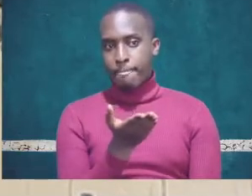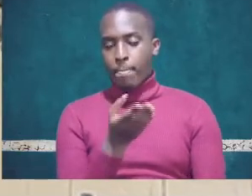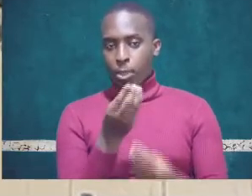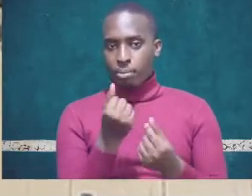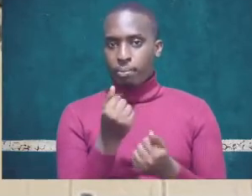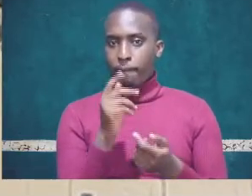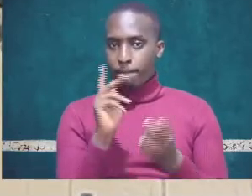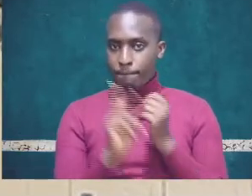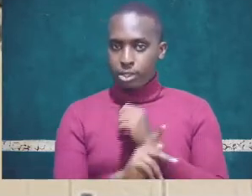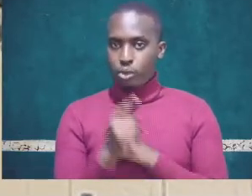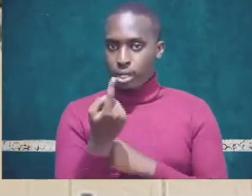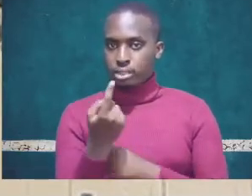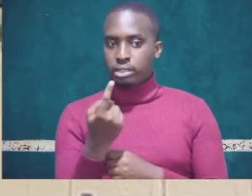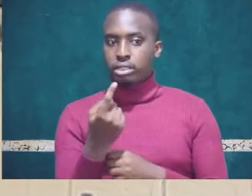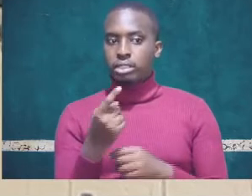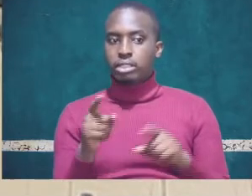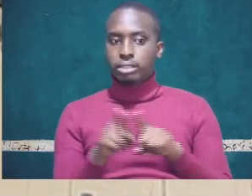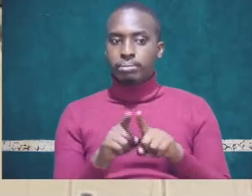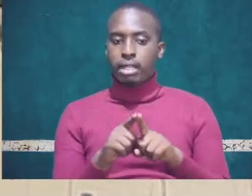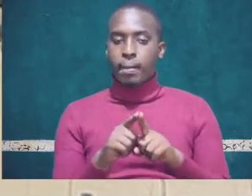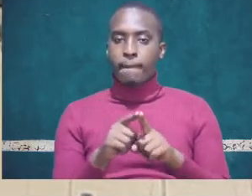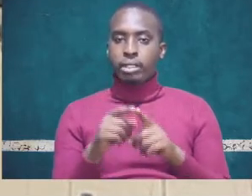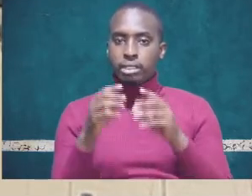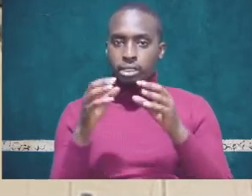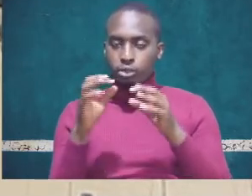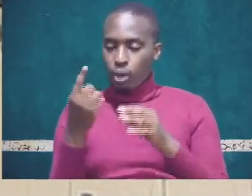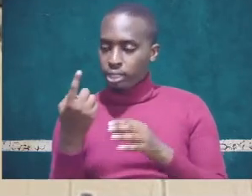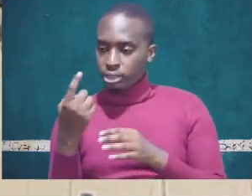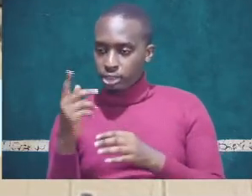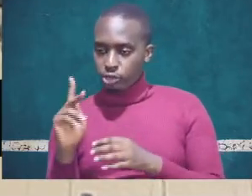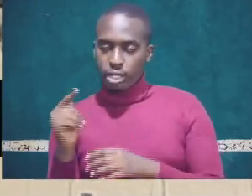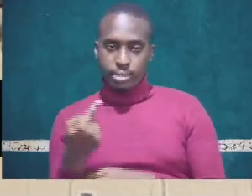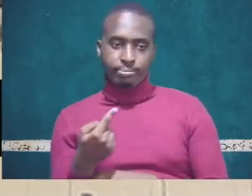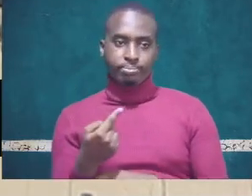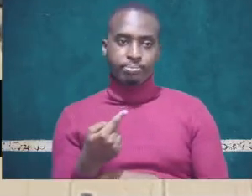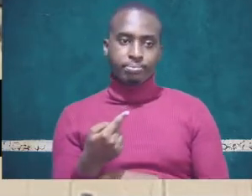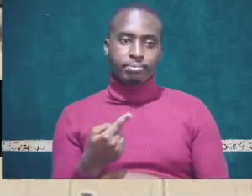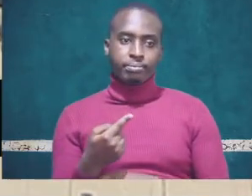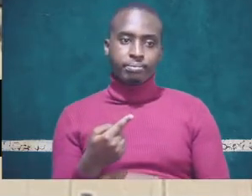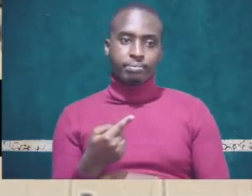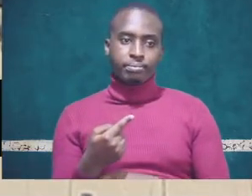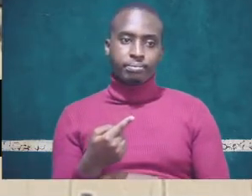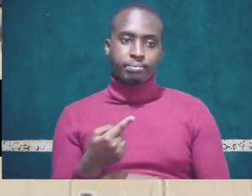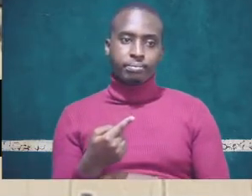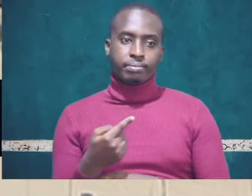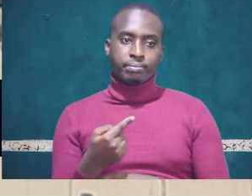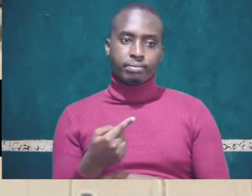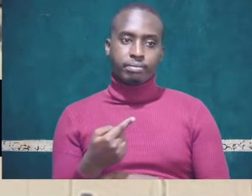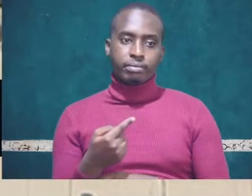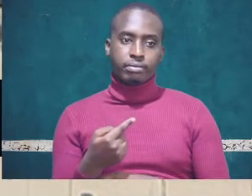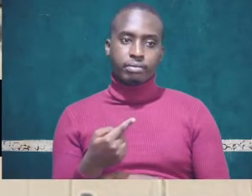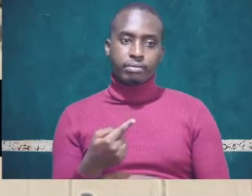price 1, maybe quantity demanded is 1, Q1. And at this, now we have